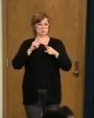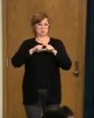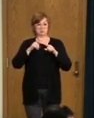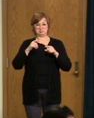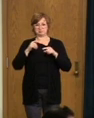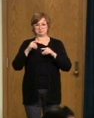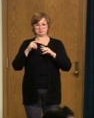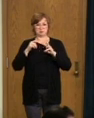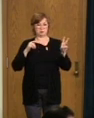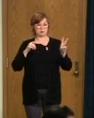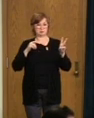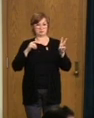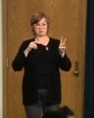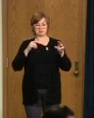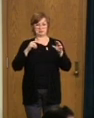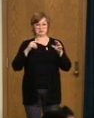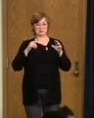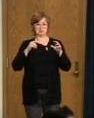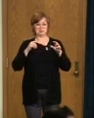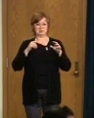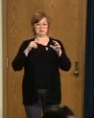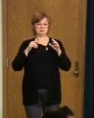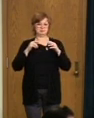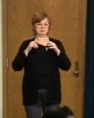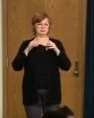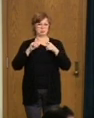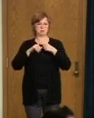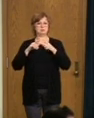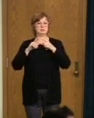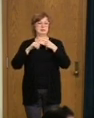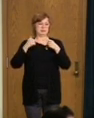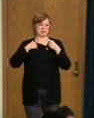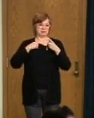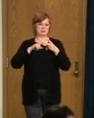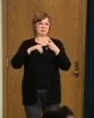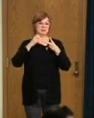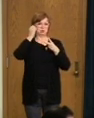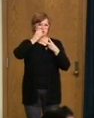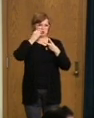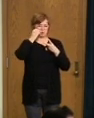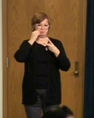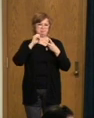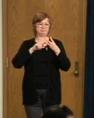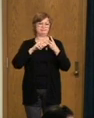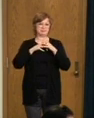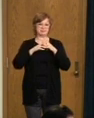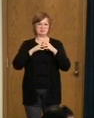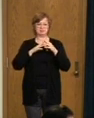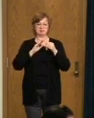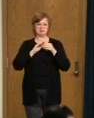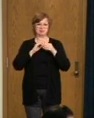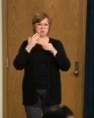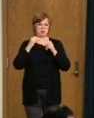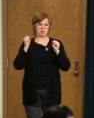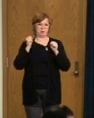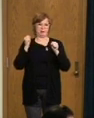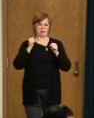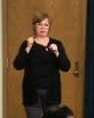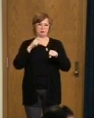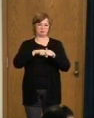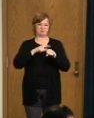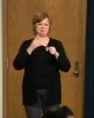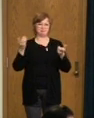that. You put in hard restrictions, you come down a bit, you loosen them, you go up right away. And that's